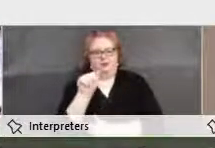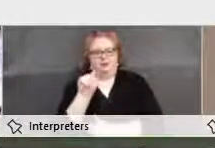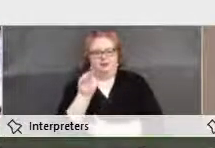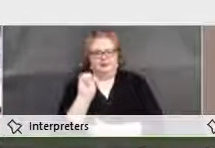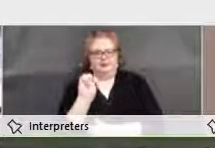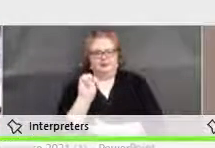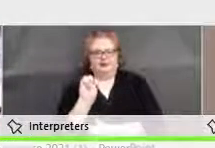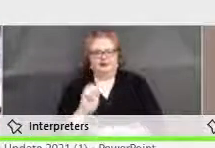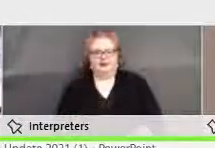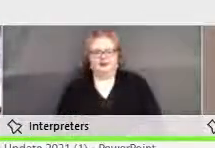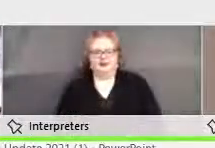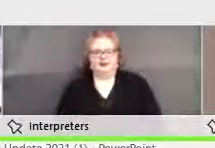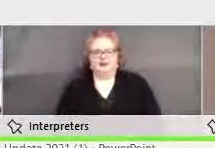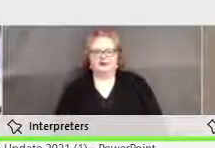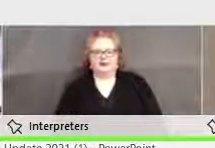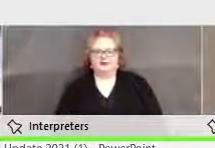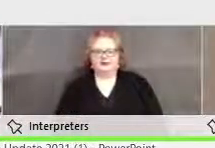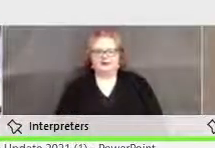Director Stacy Witherell.